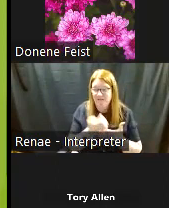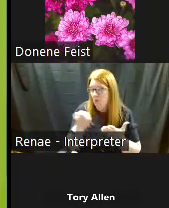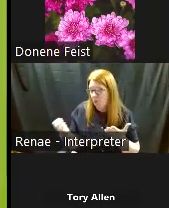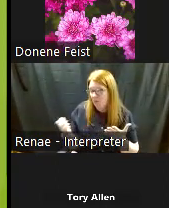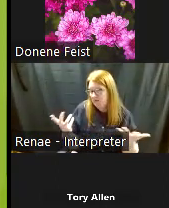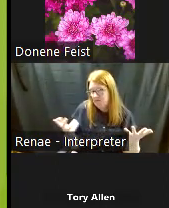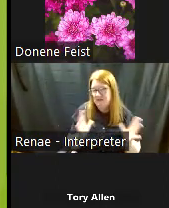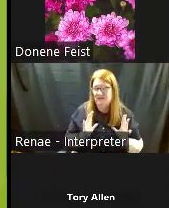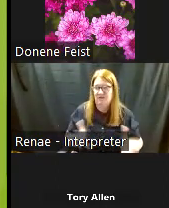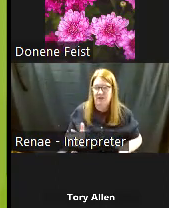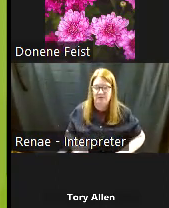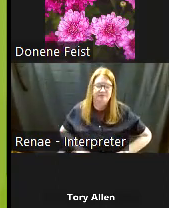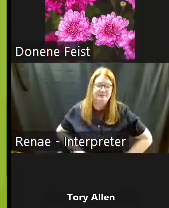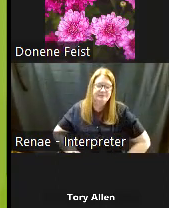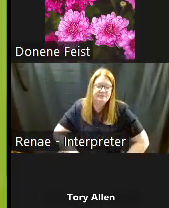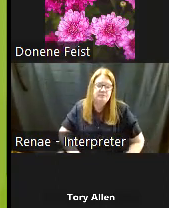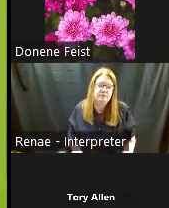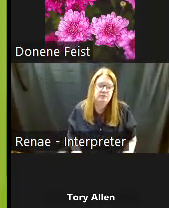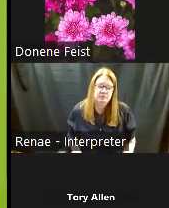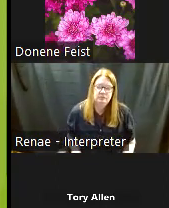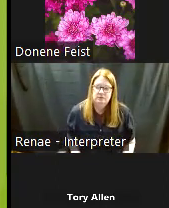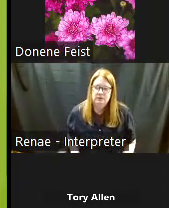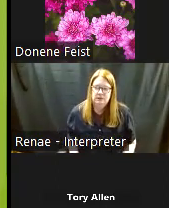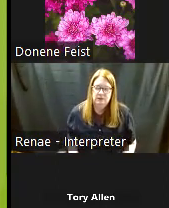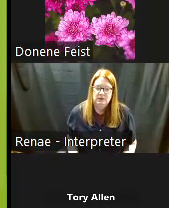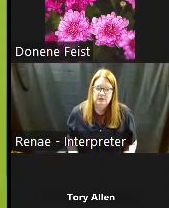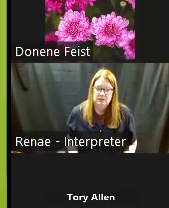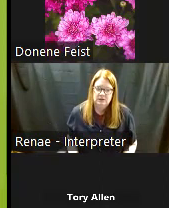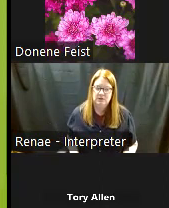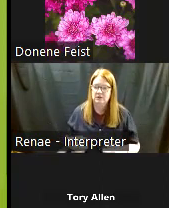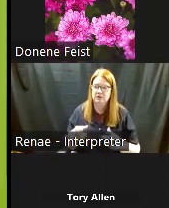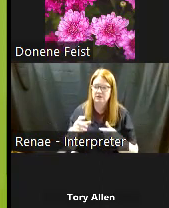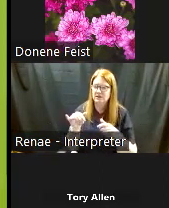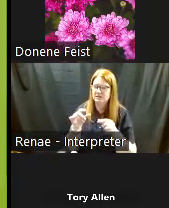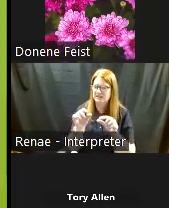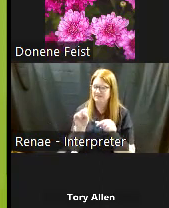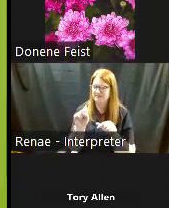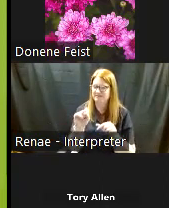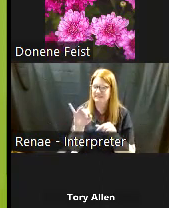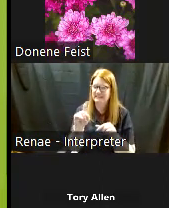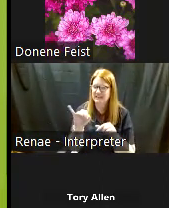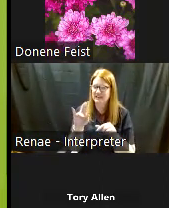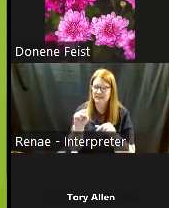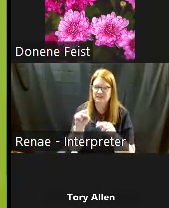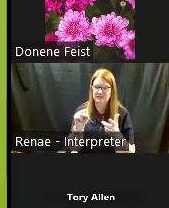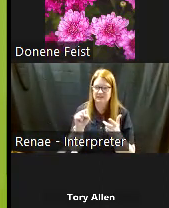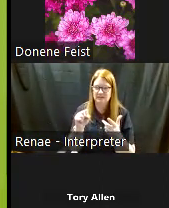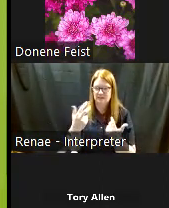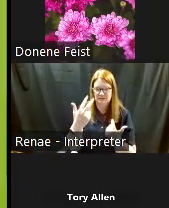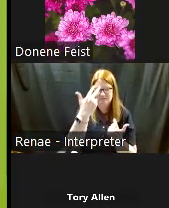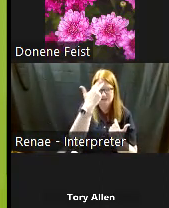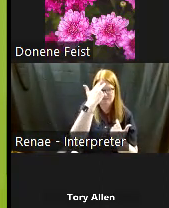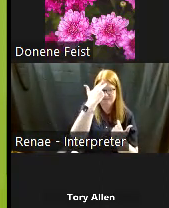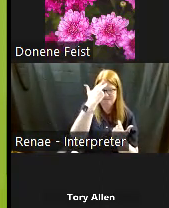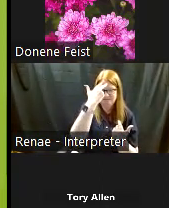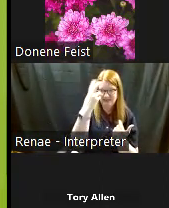and that's just fine. We can place the electrodes, the stickers in different places too. So some people will use forehead, like the top